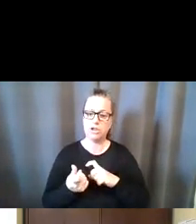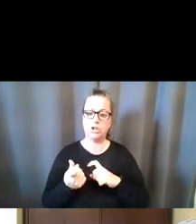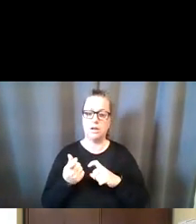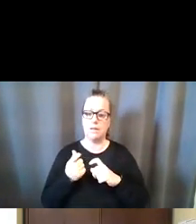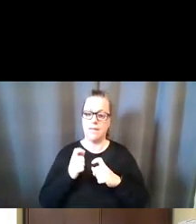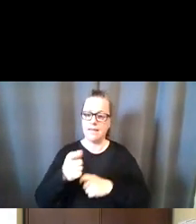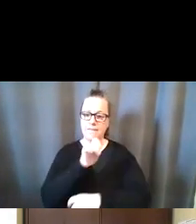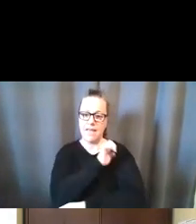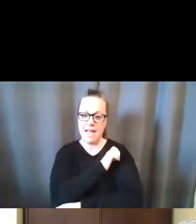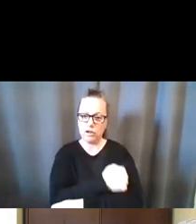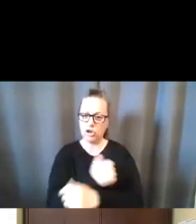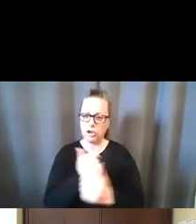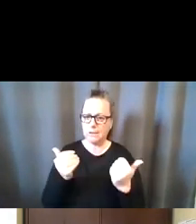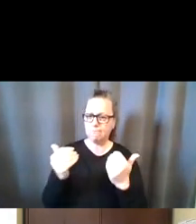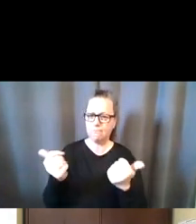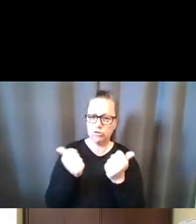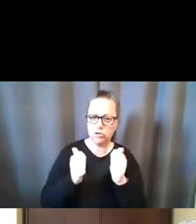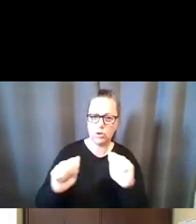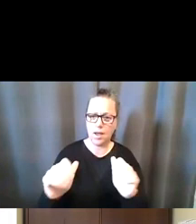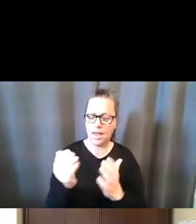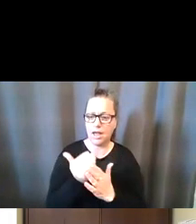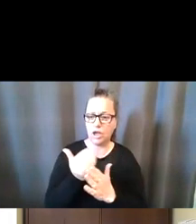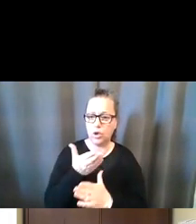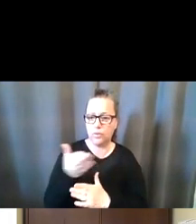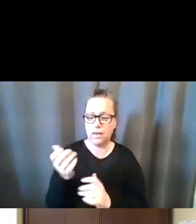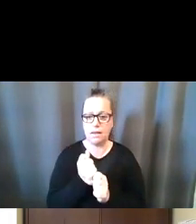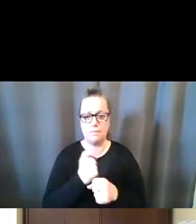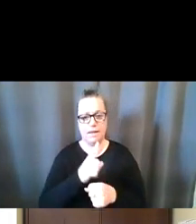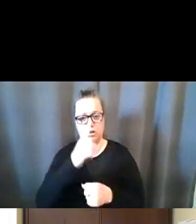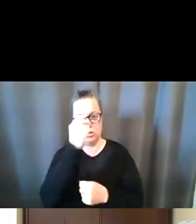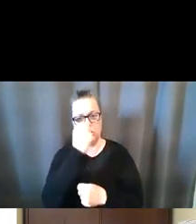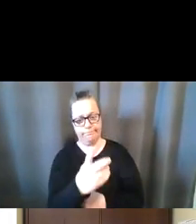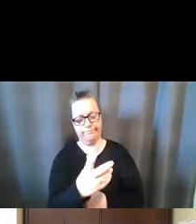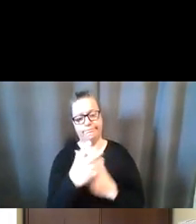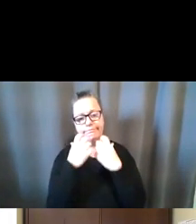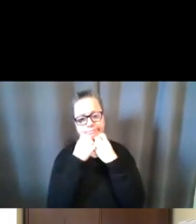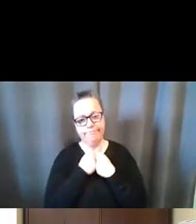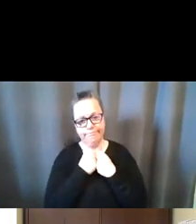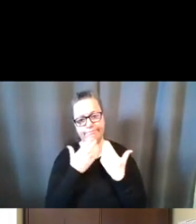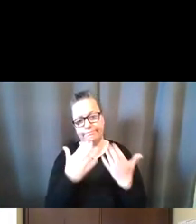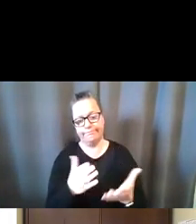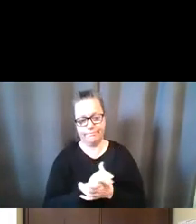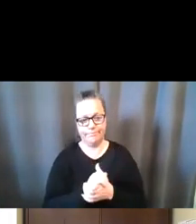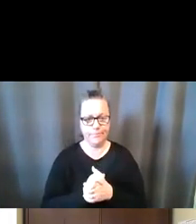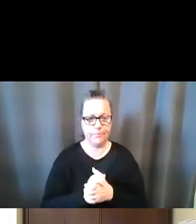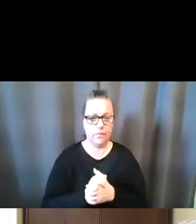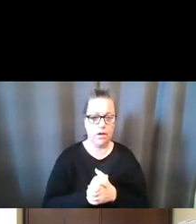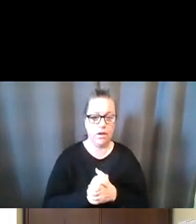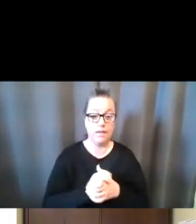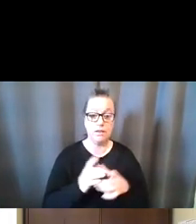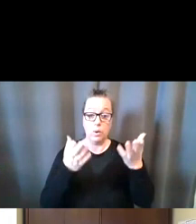go ahead and try a new thing, make sure we let them know that it mattered. So there